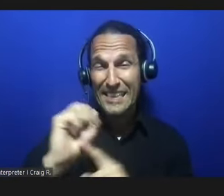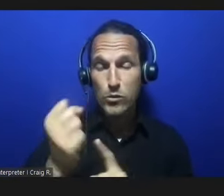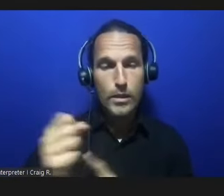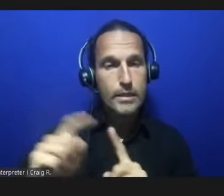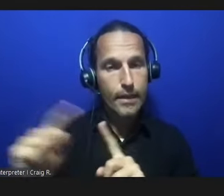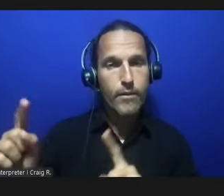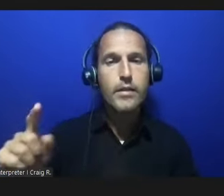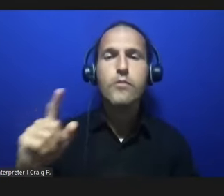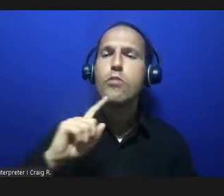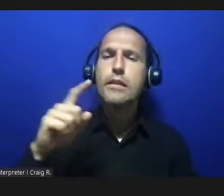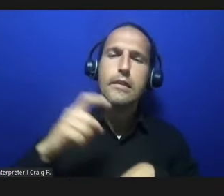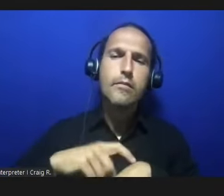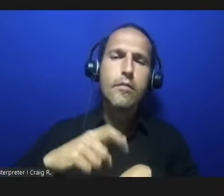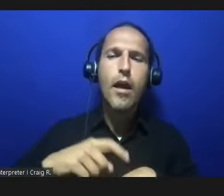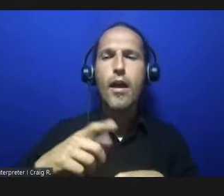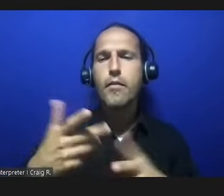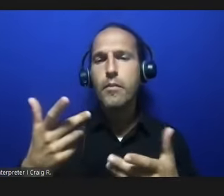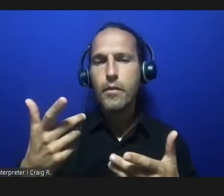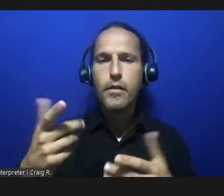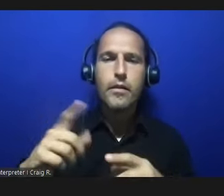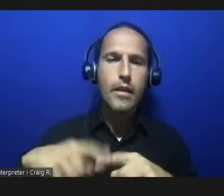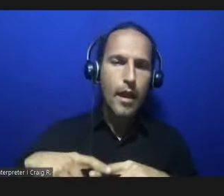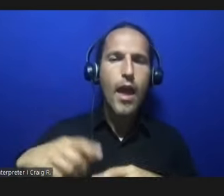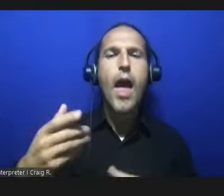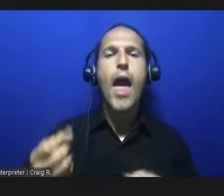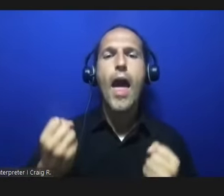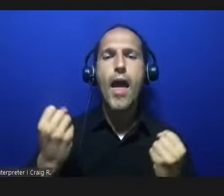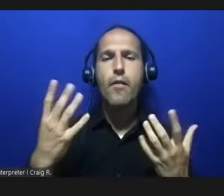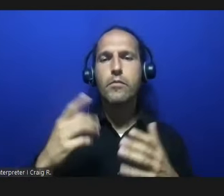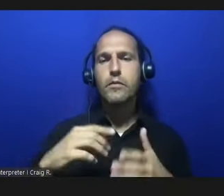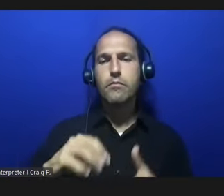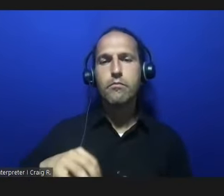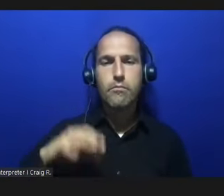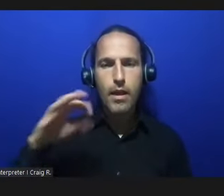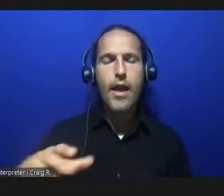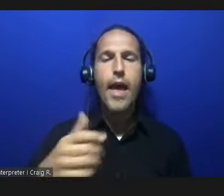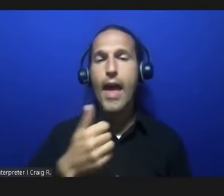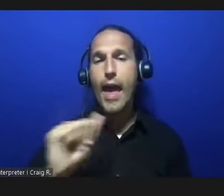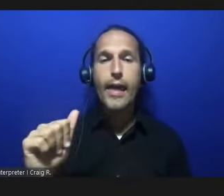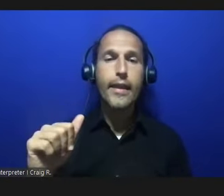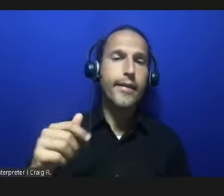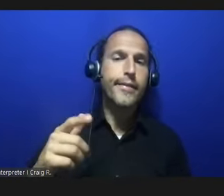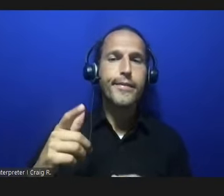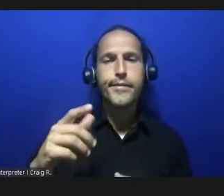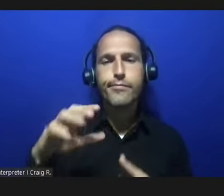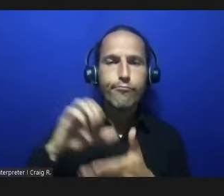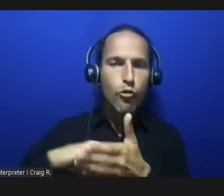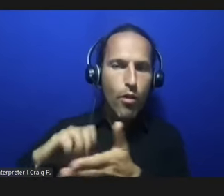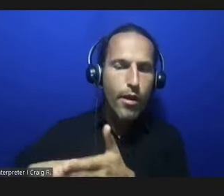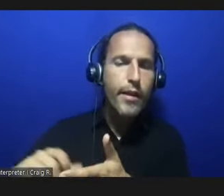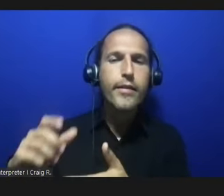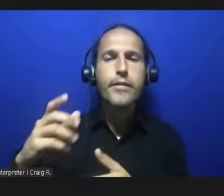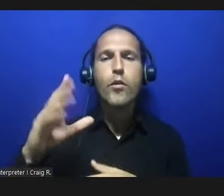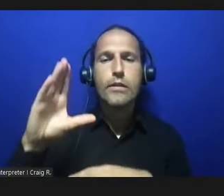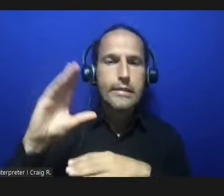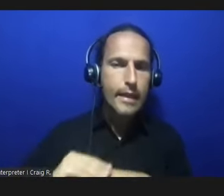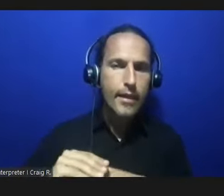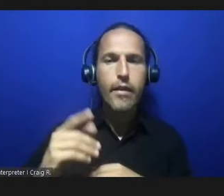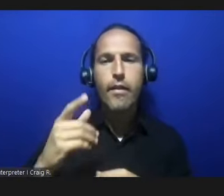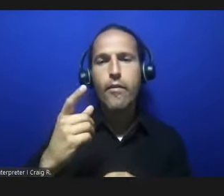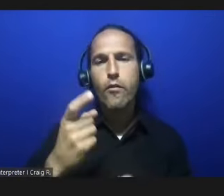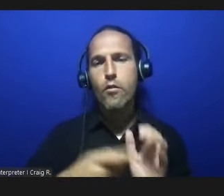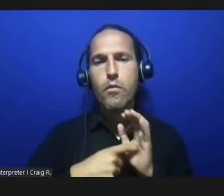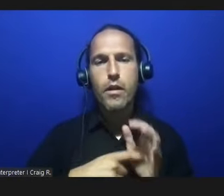upon the time of day, how someone pays, and the inclusion and extent of any credits, discounts, and/or exemptions beyond the two mandated